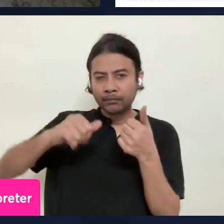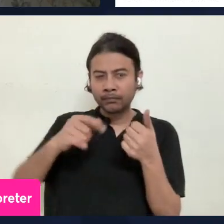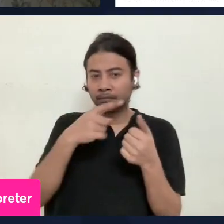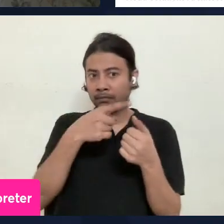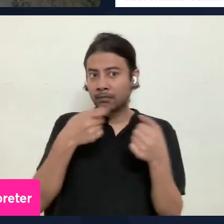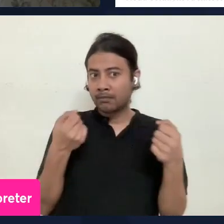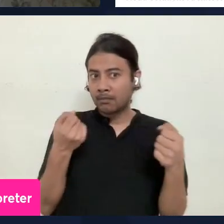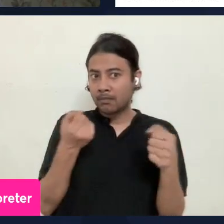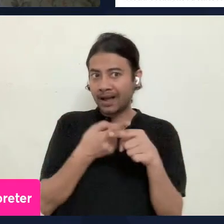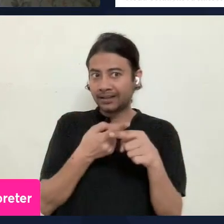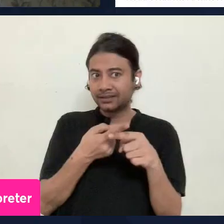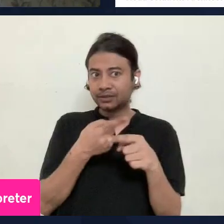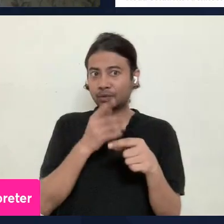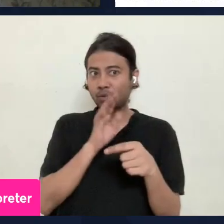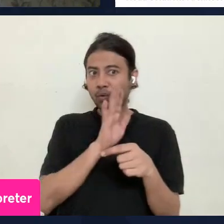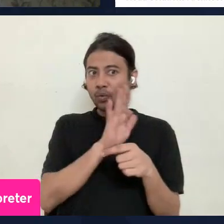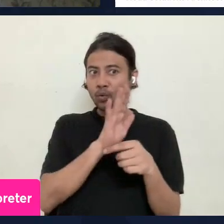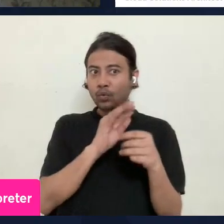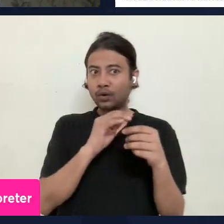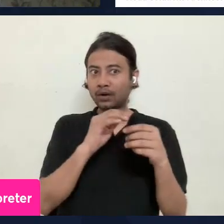into their platform.